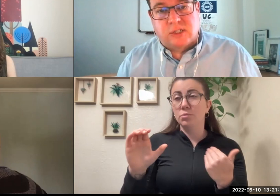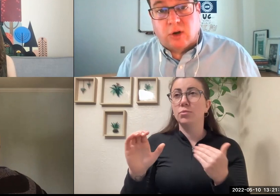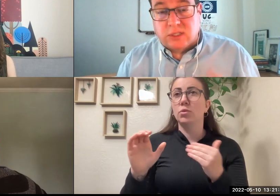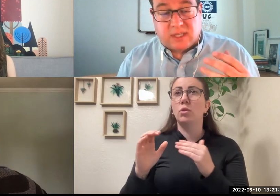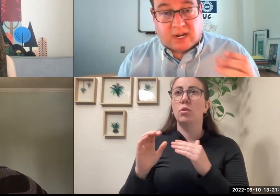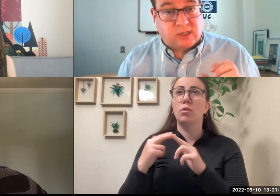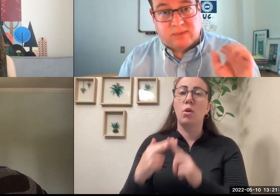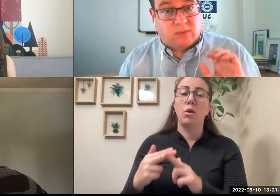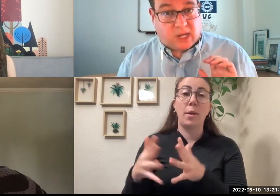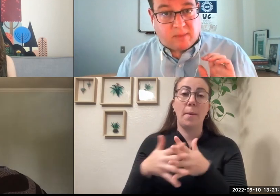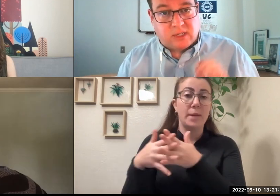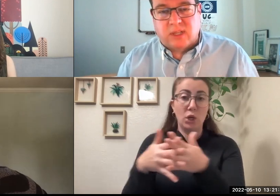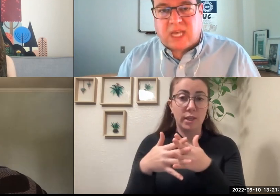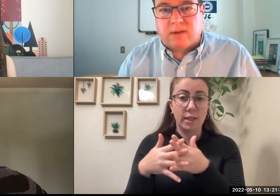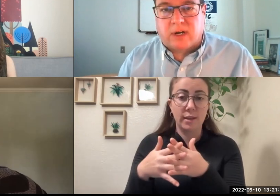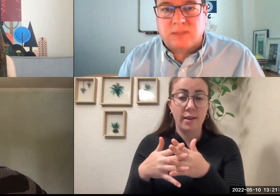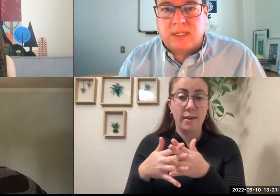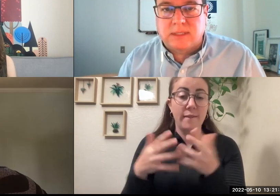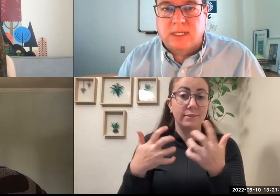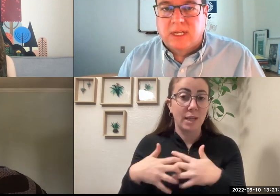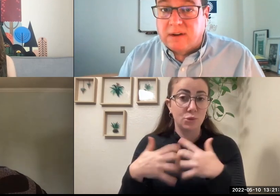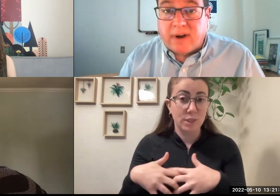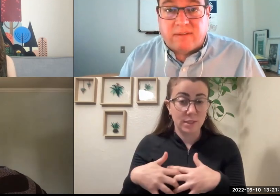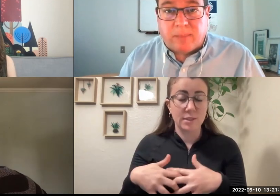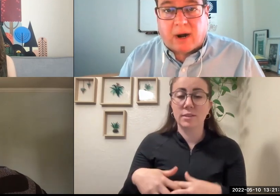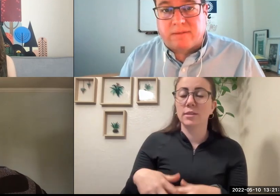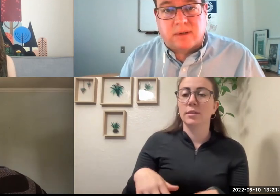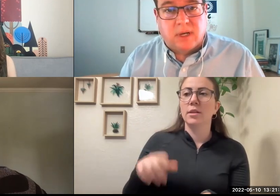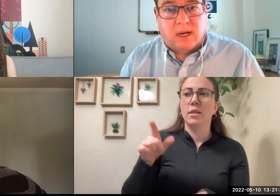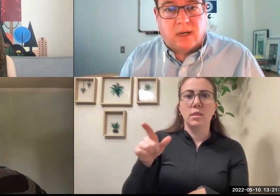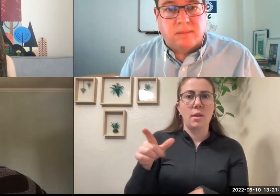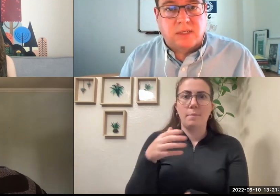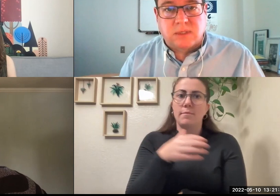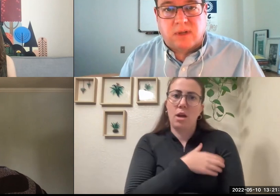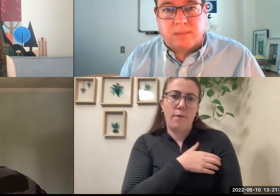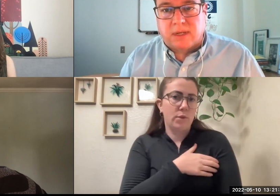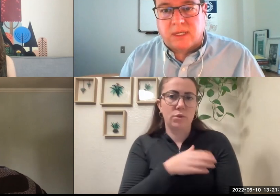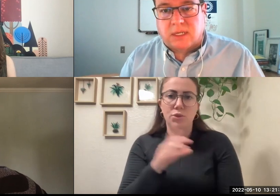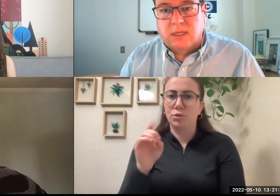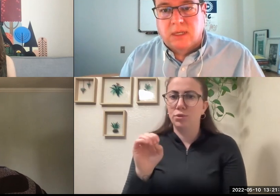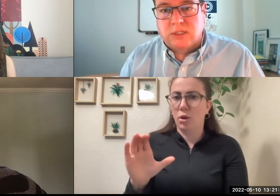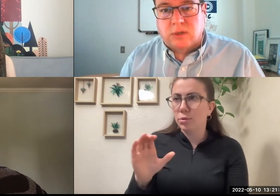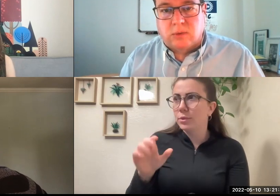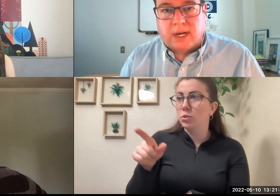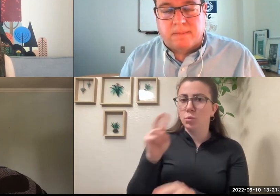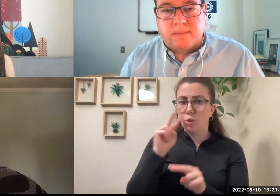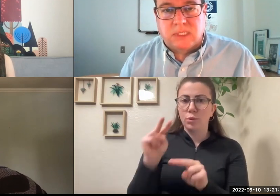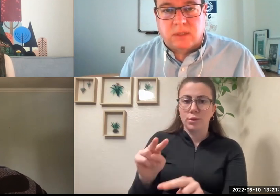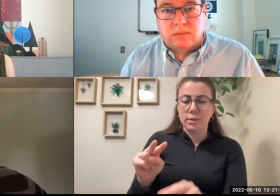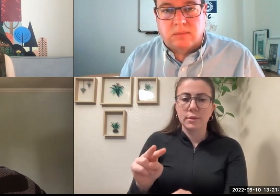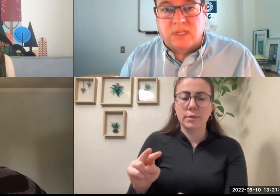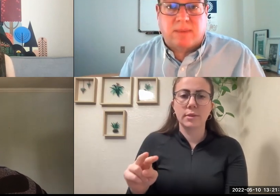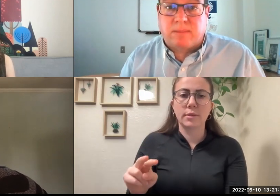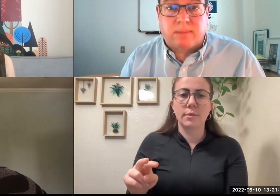that shows, they actually, someone brought a camera into one of these captive audience meetings. They're very, very powerful in terms of their ability